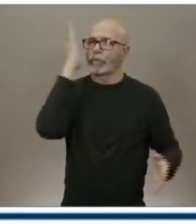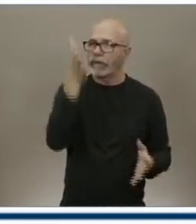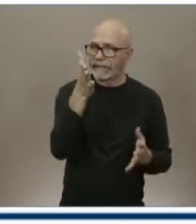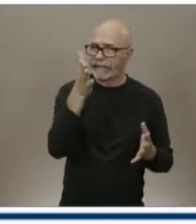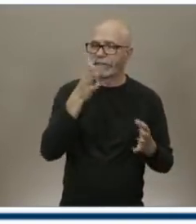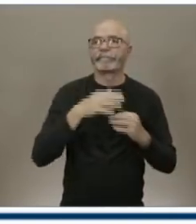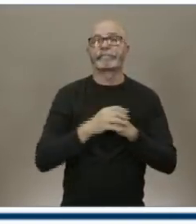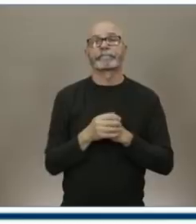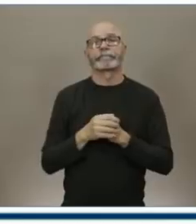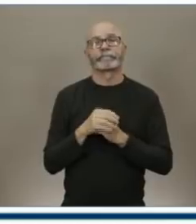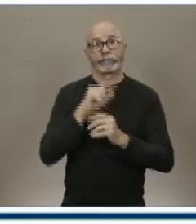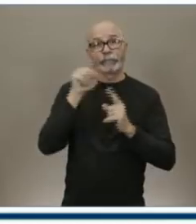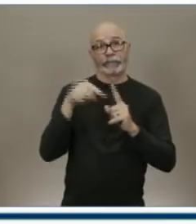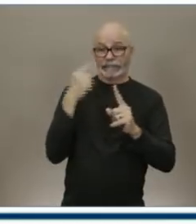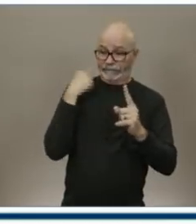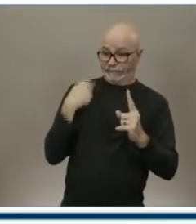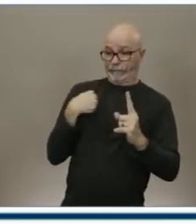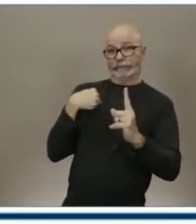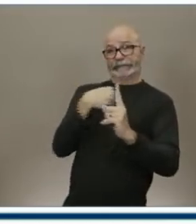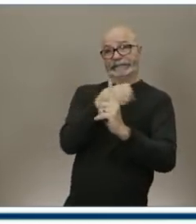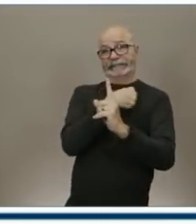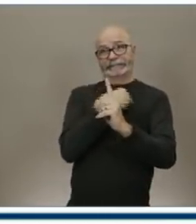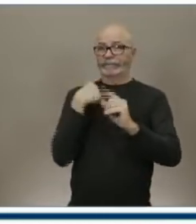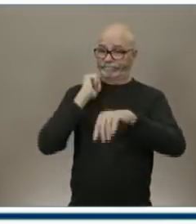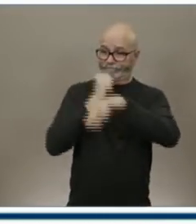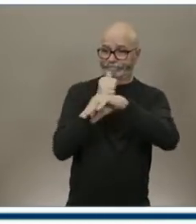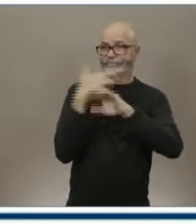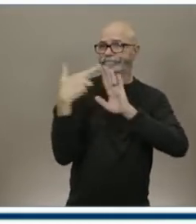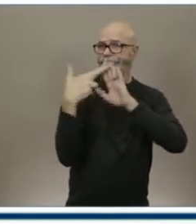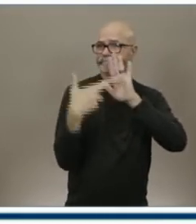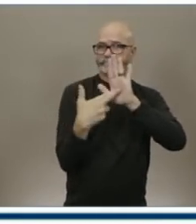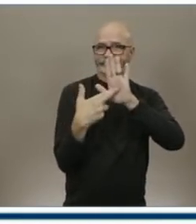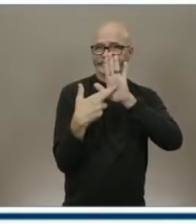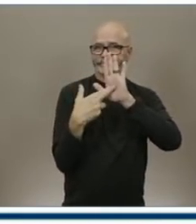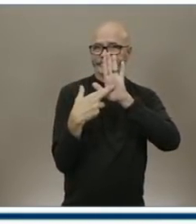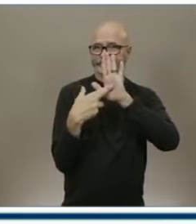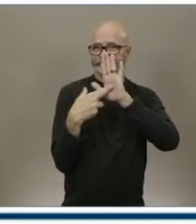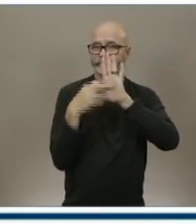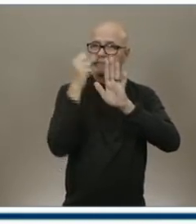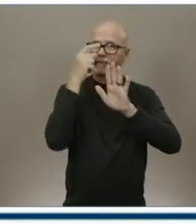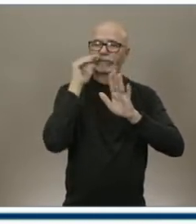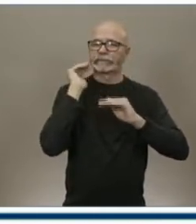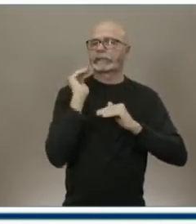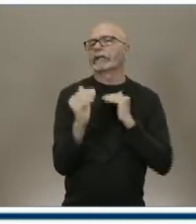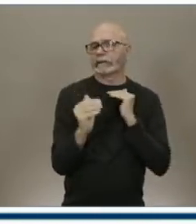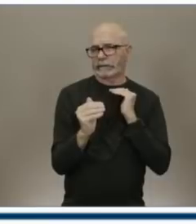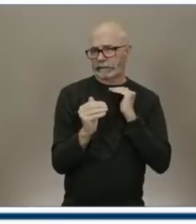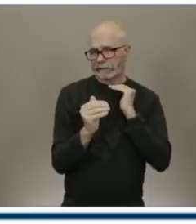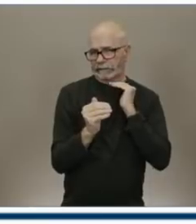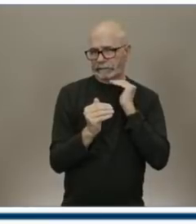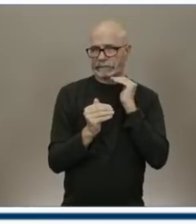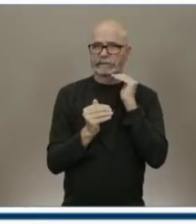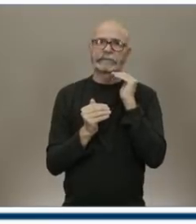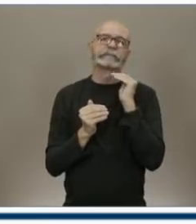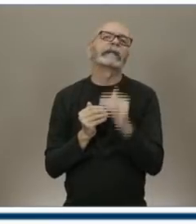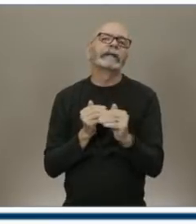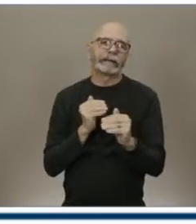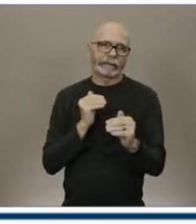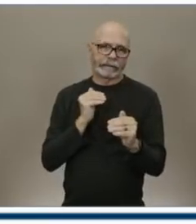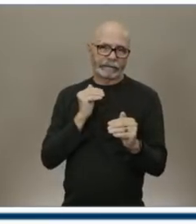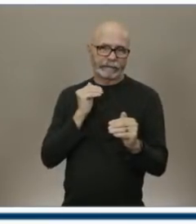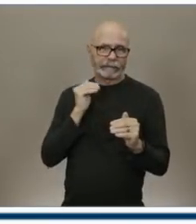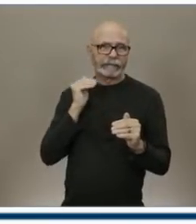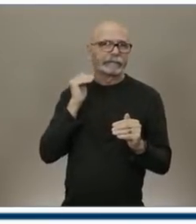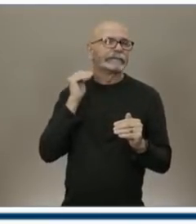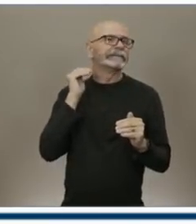decide to start changing restrictions, it will be done slowly and deliberately. So if you haven't already done so, please, you